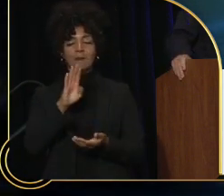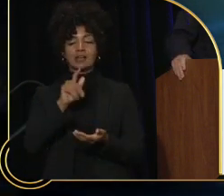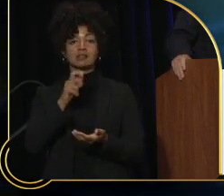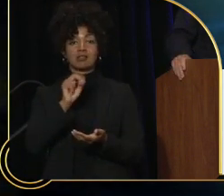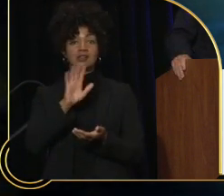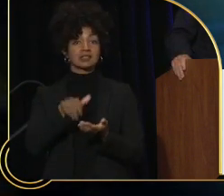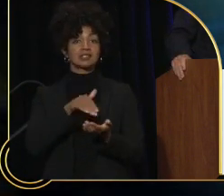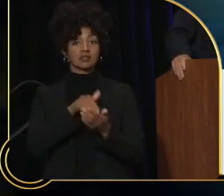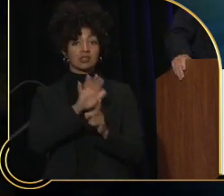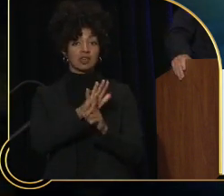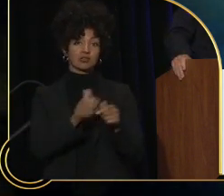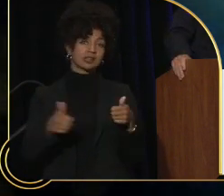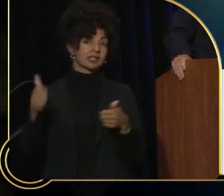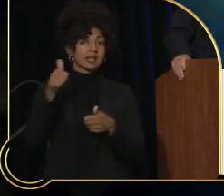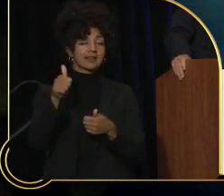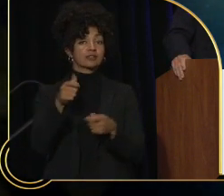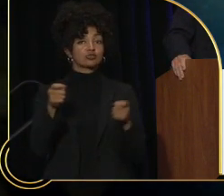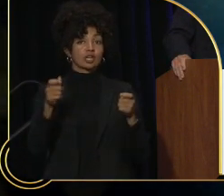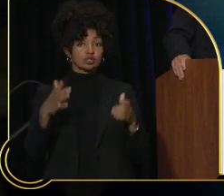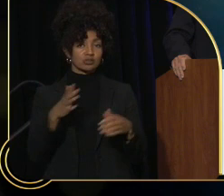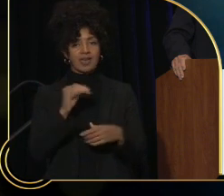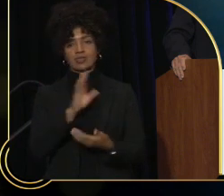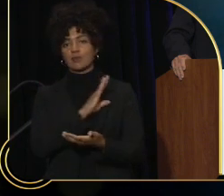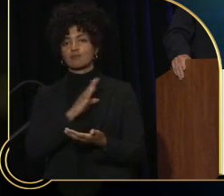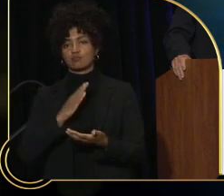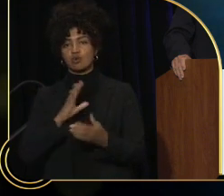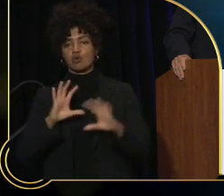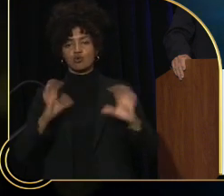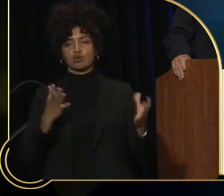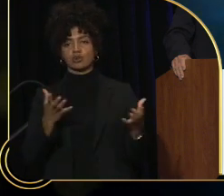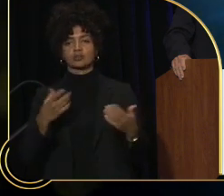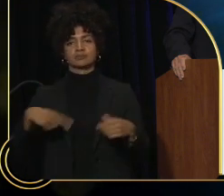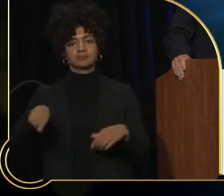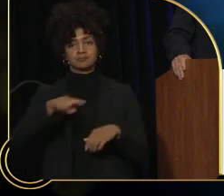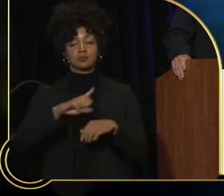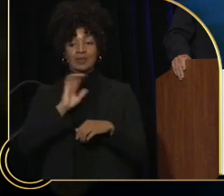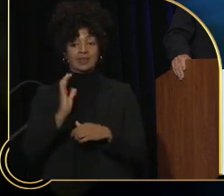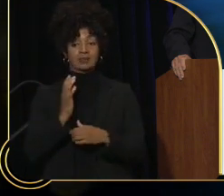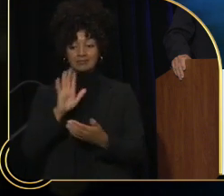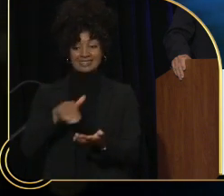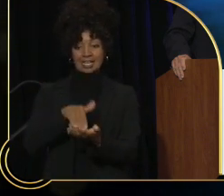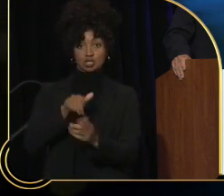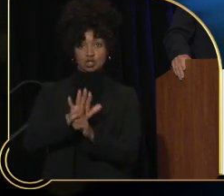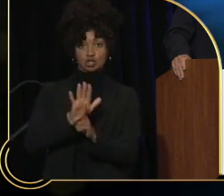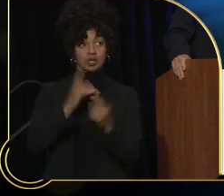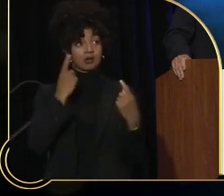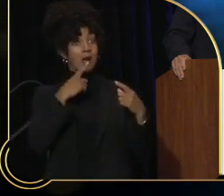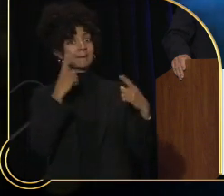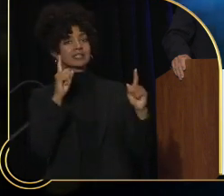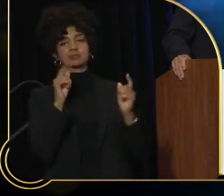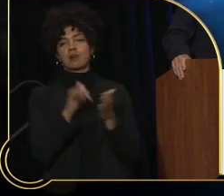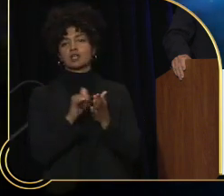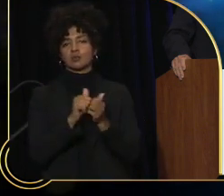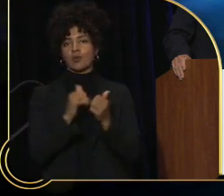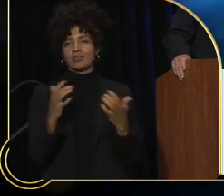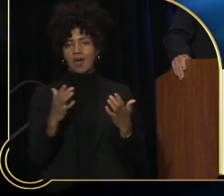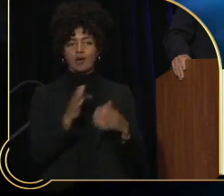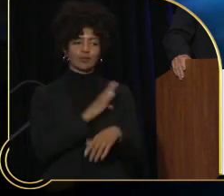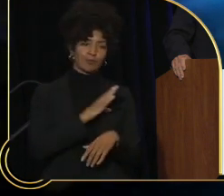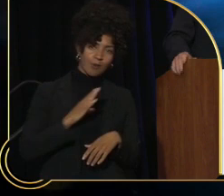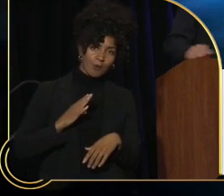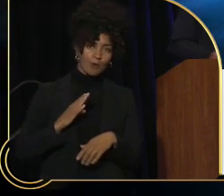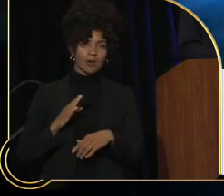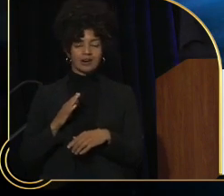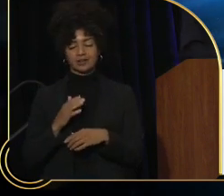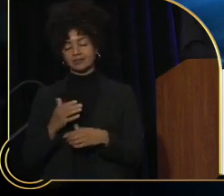board. The Bazelon Center's accomplishments are not possible without them. Not only do they raise the